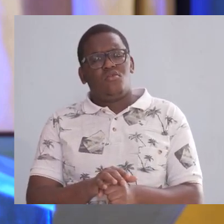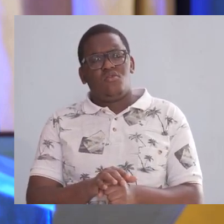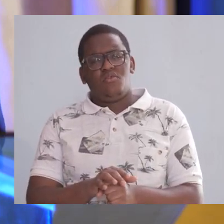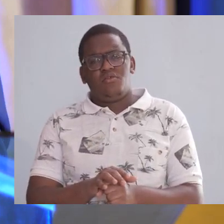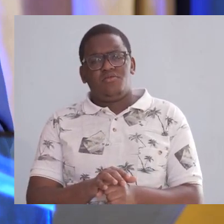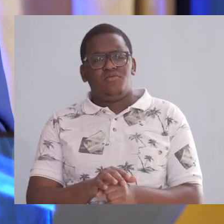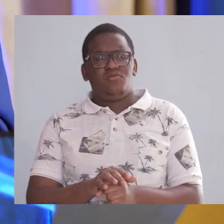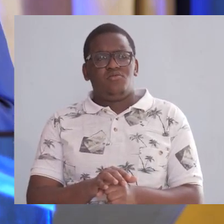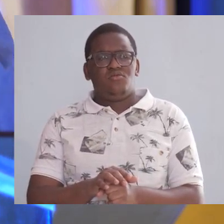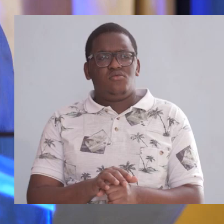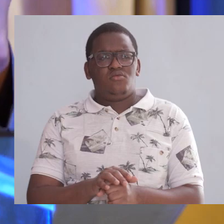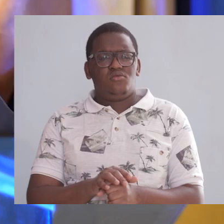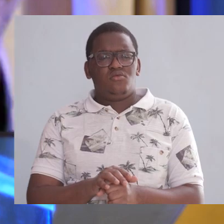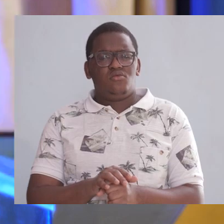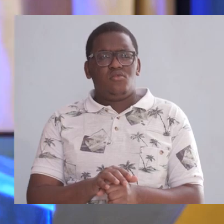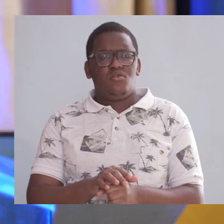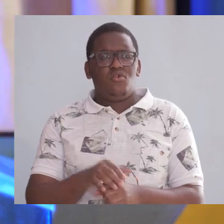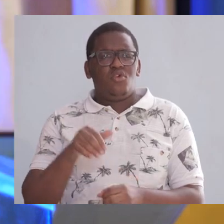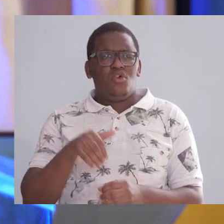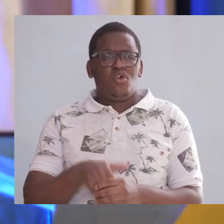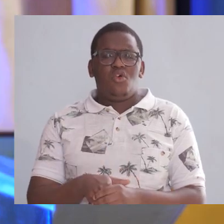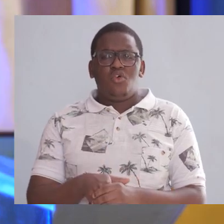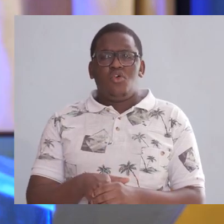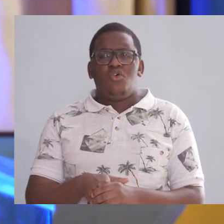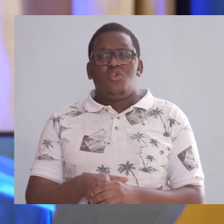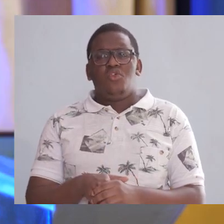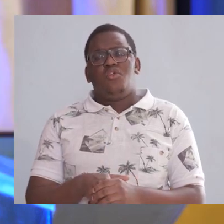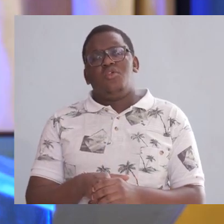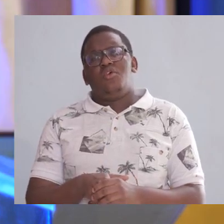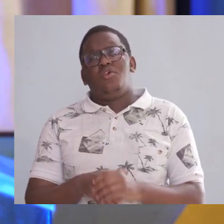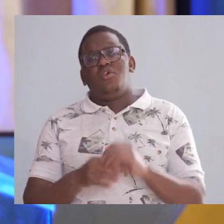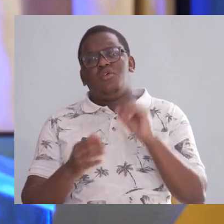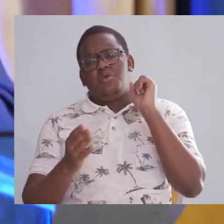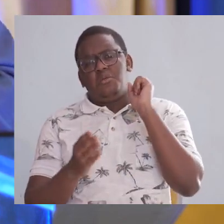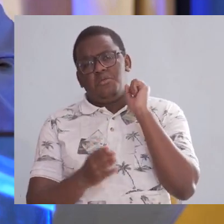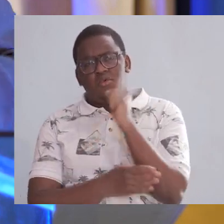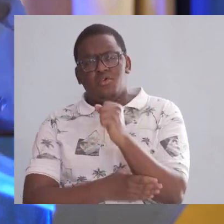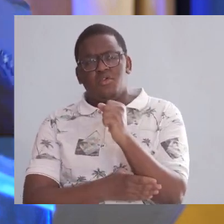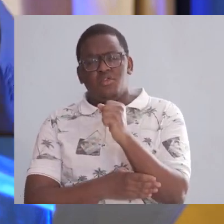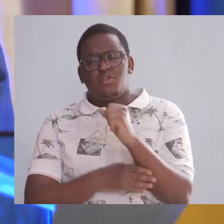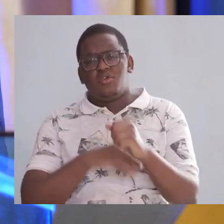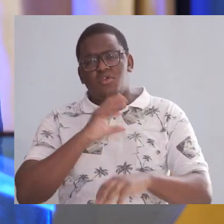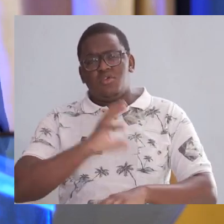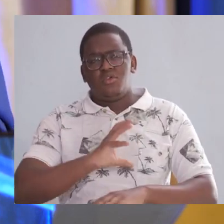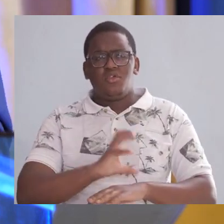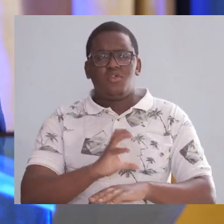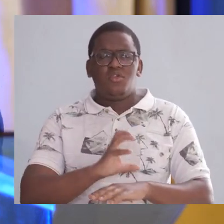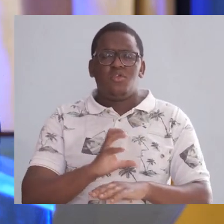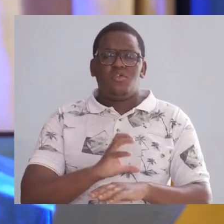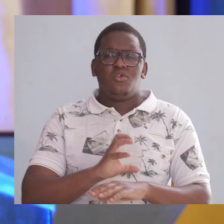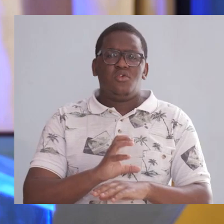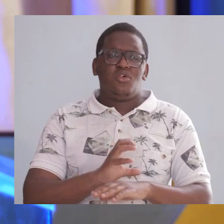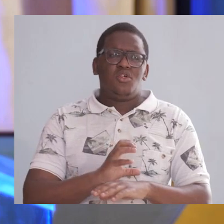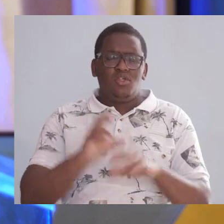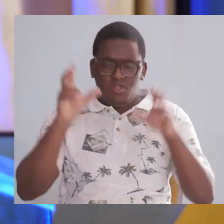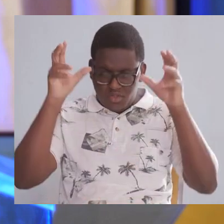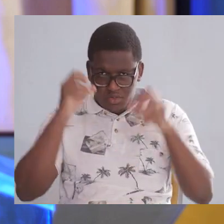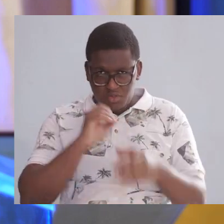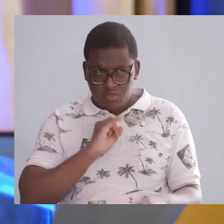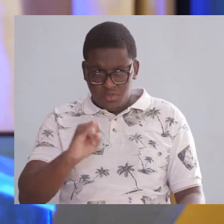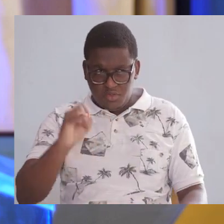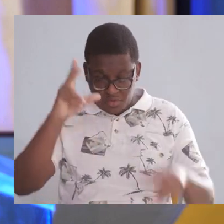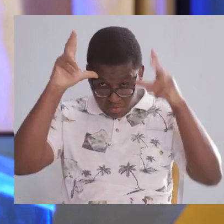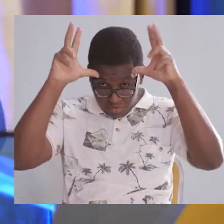Since the adversary of the Christian is the devil or Satan who orchestrates theft of what belongs to the